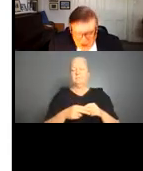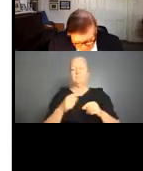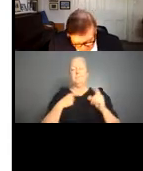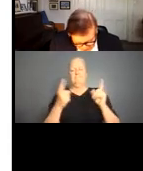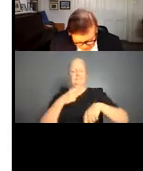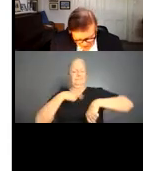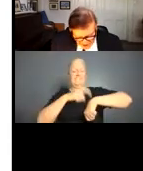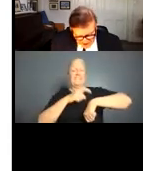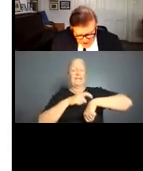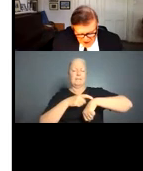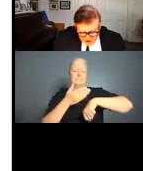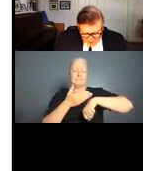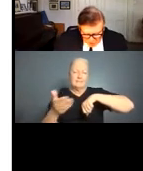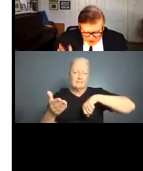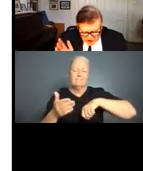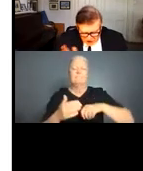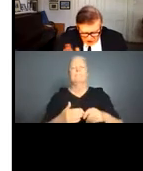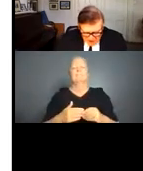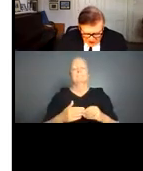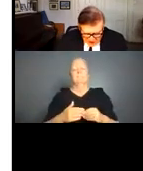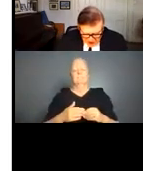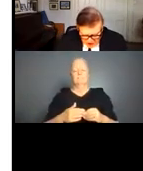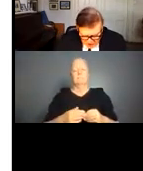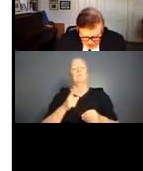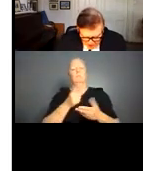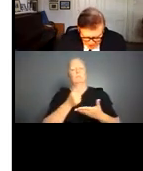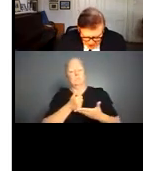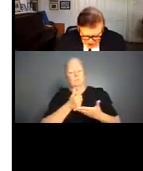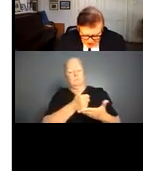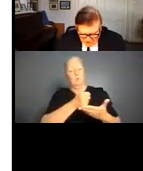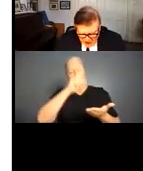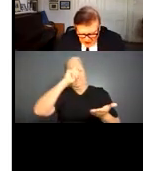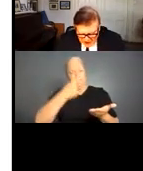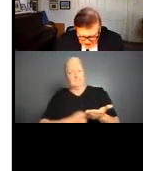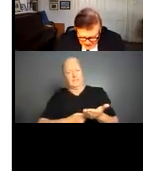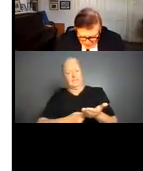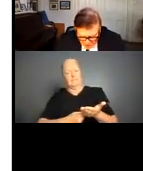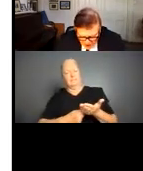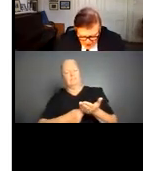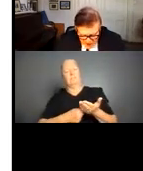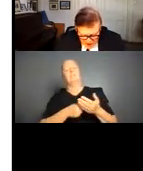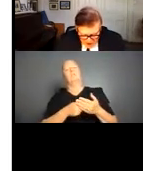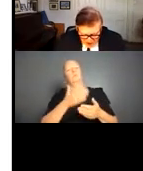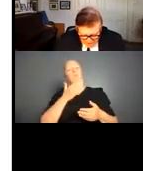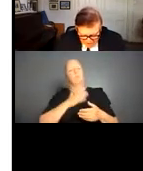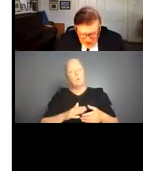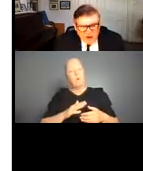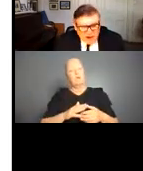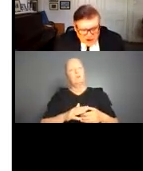of time, but supported decision-making ensures information is provided in an accessible way.